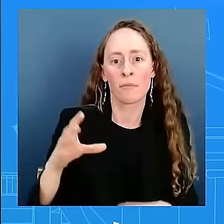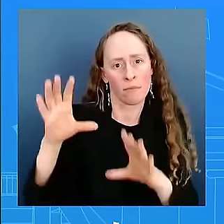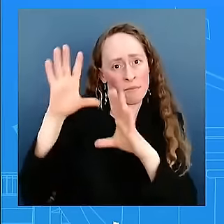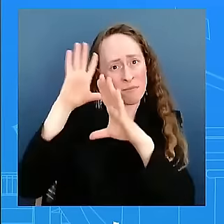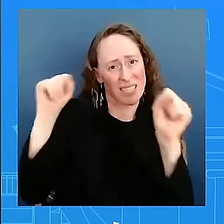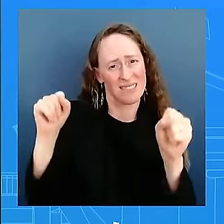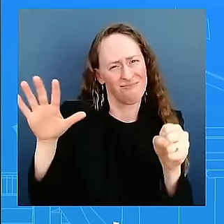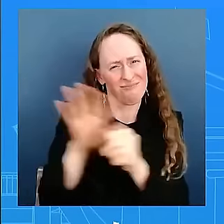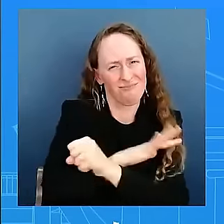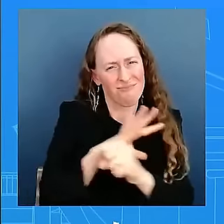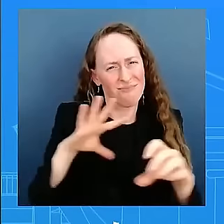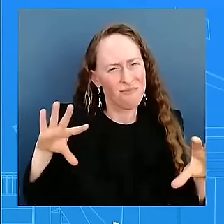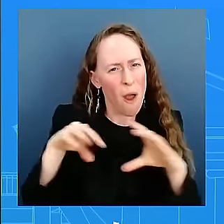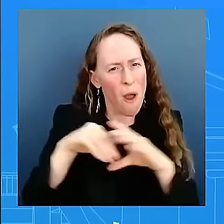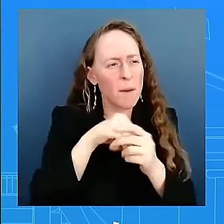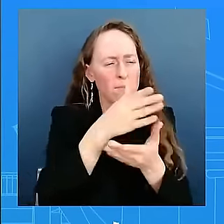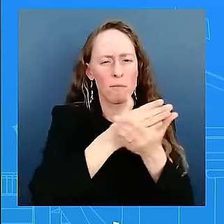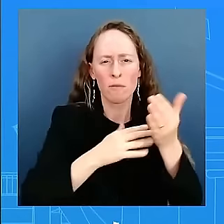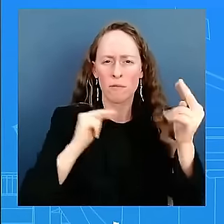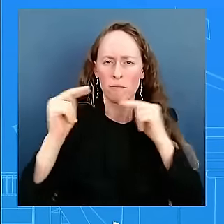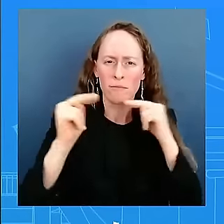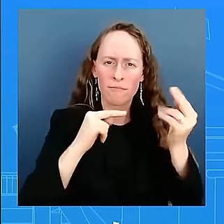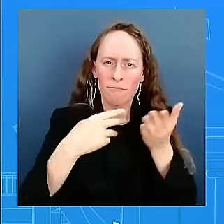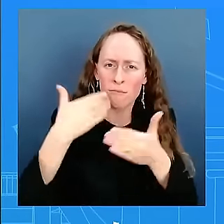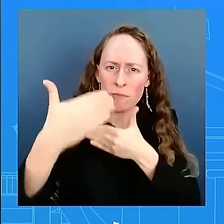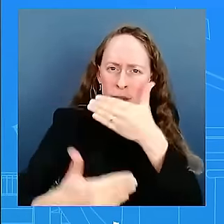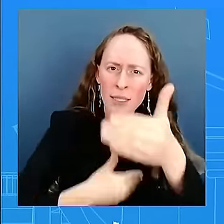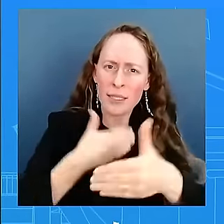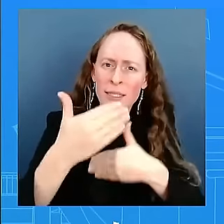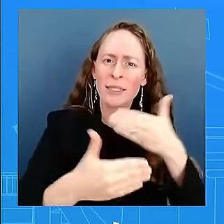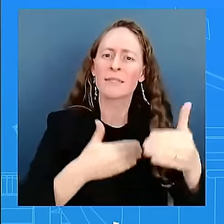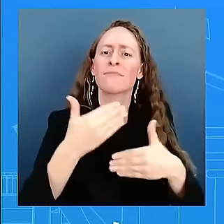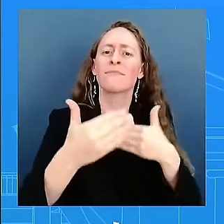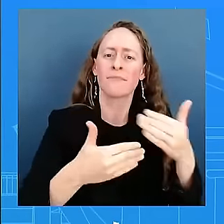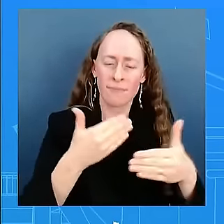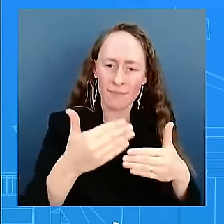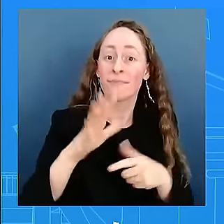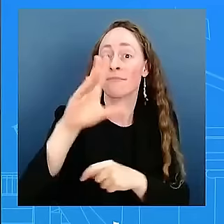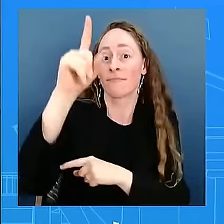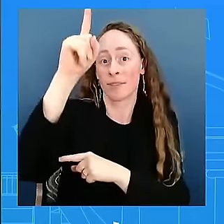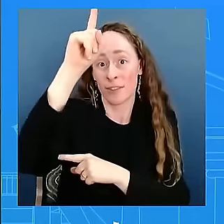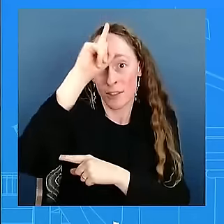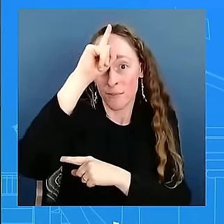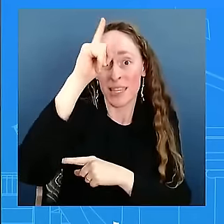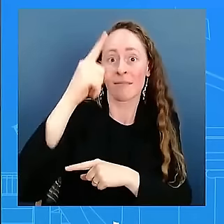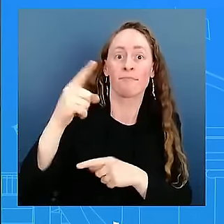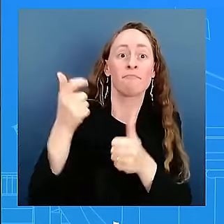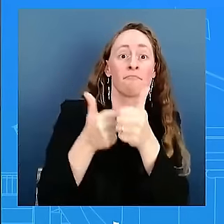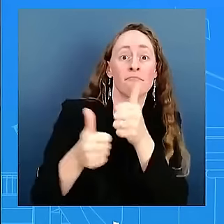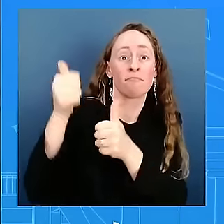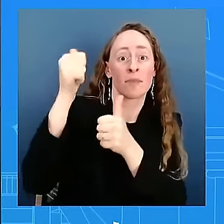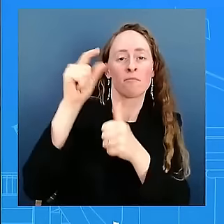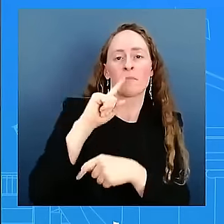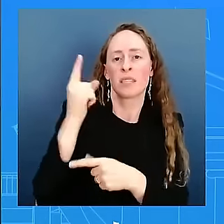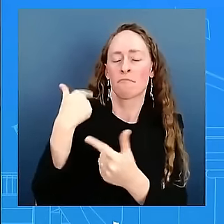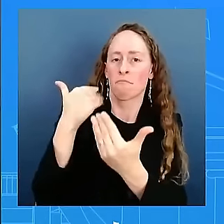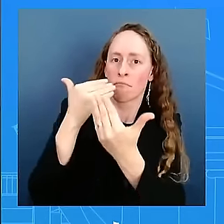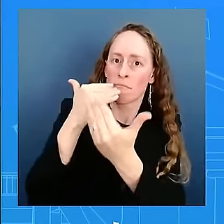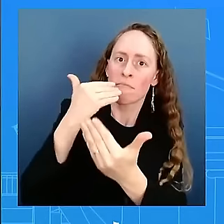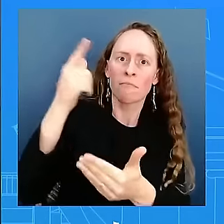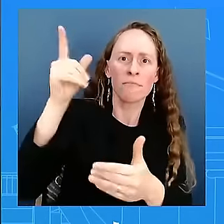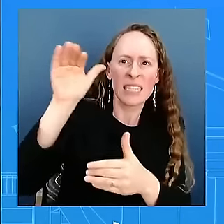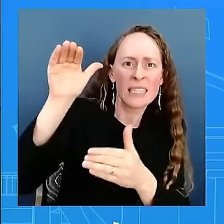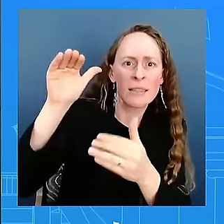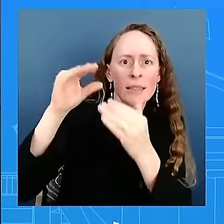multiple conversations with Chancellor Scholz, with the other leaders of the countries who provided some of the Russians as part of